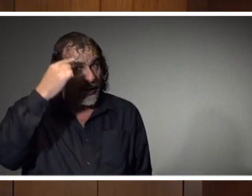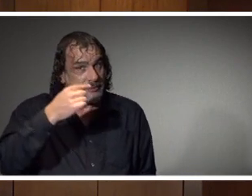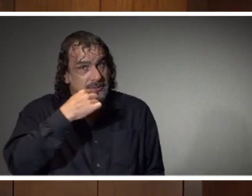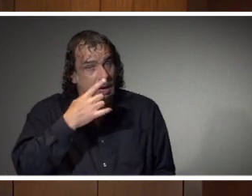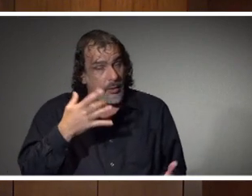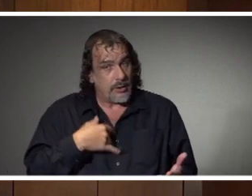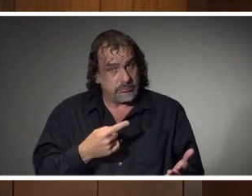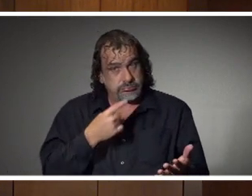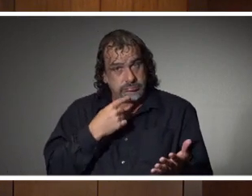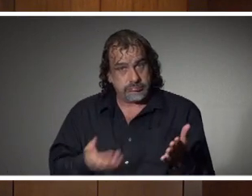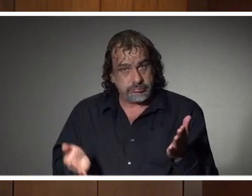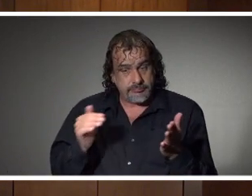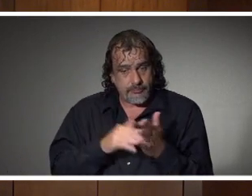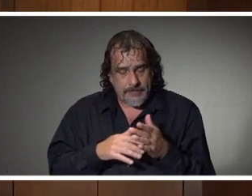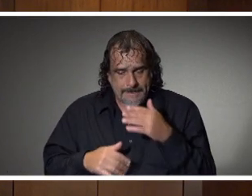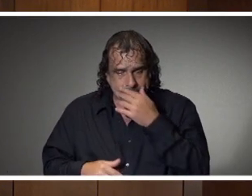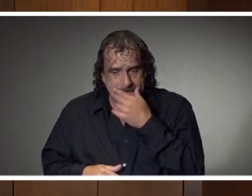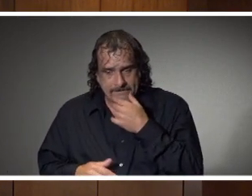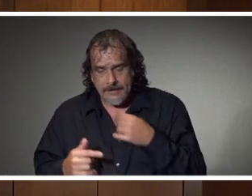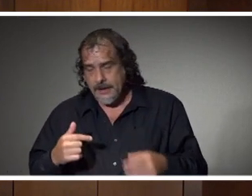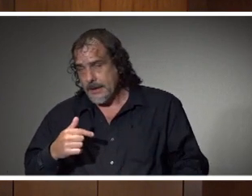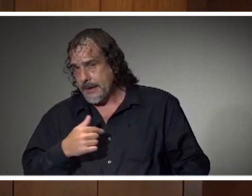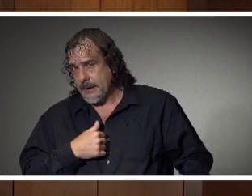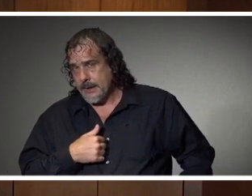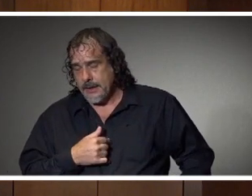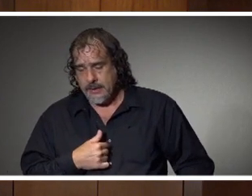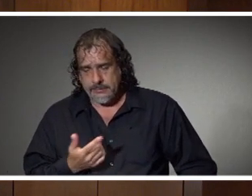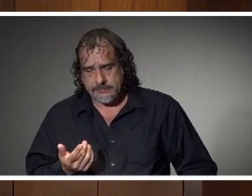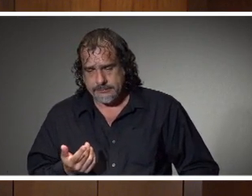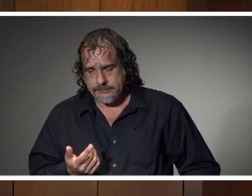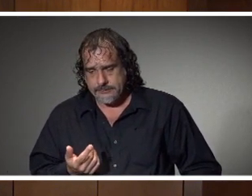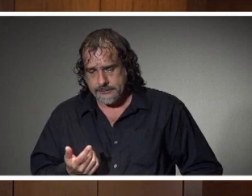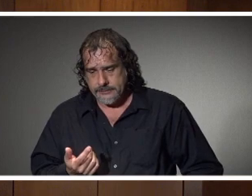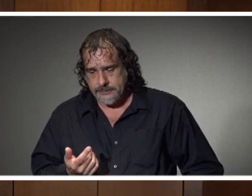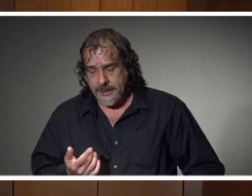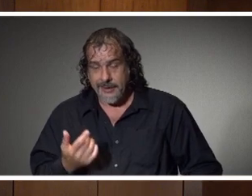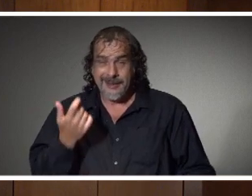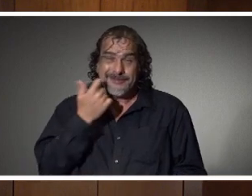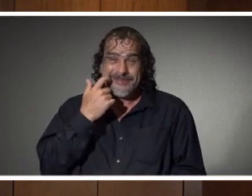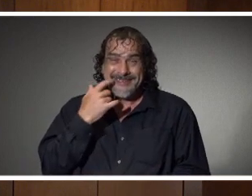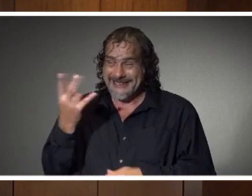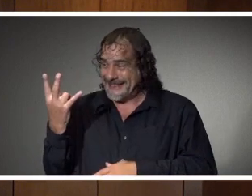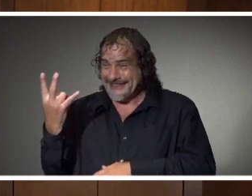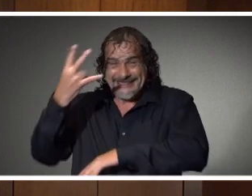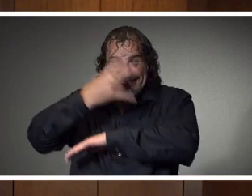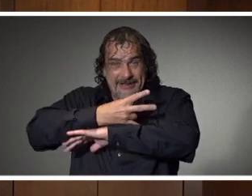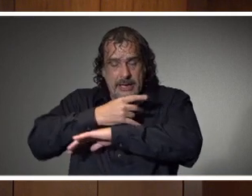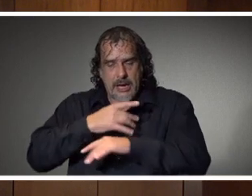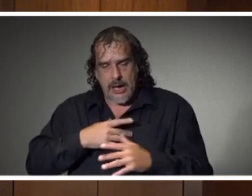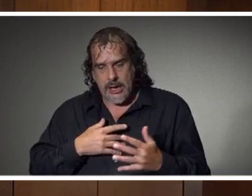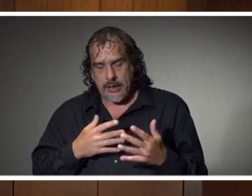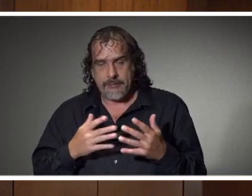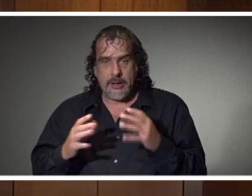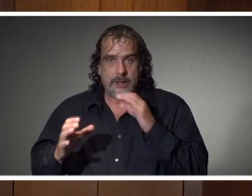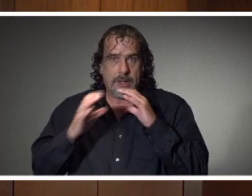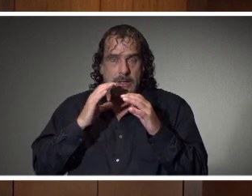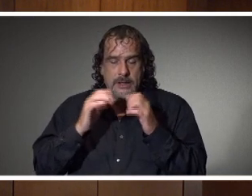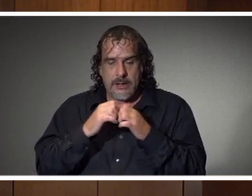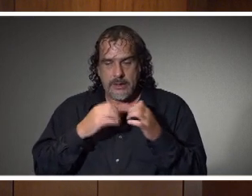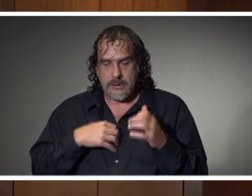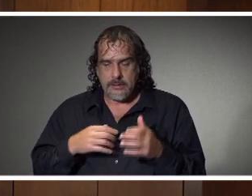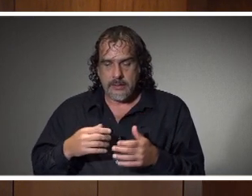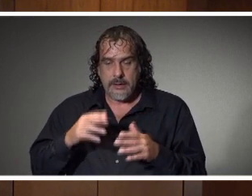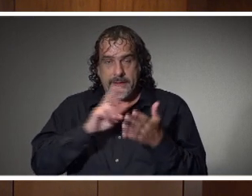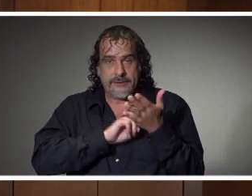had, I've spoken to, in the last 7 days, I've spoken to the Secretary of